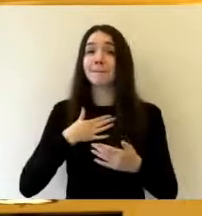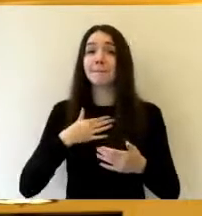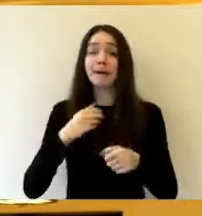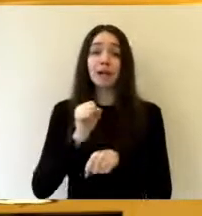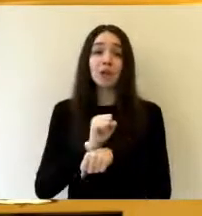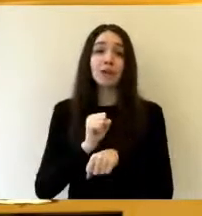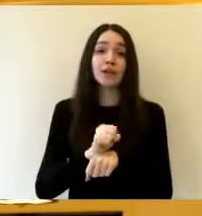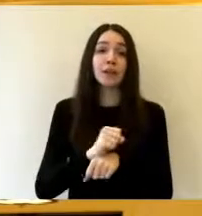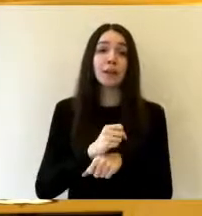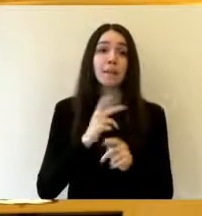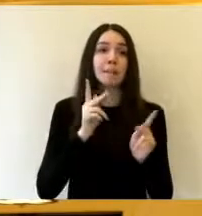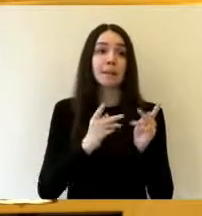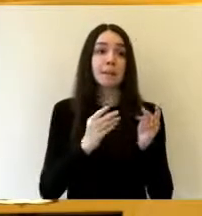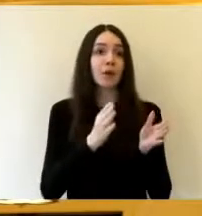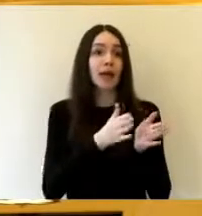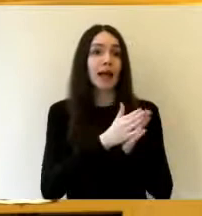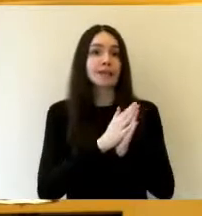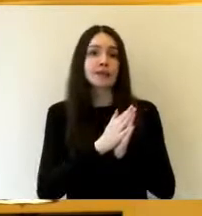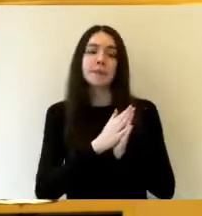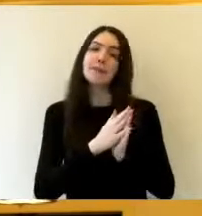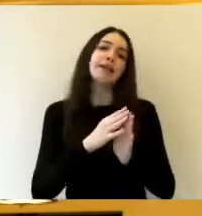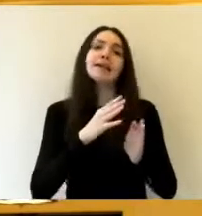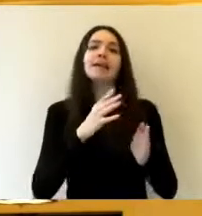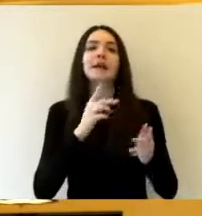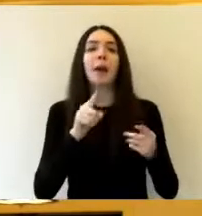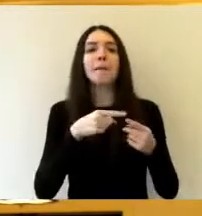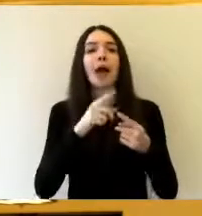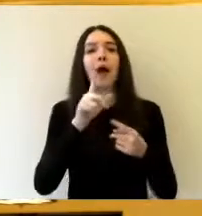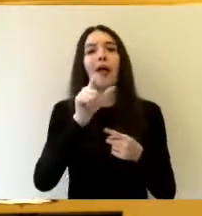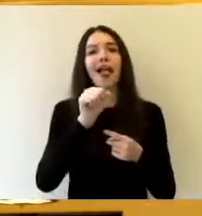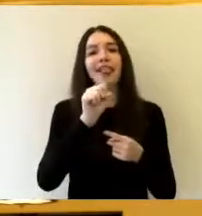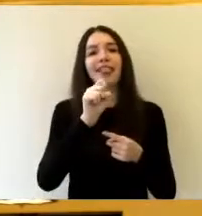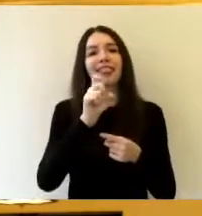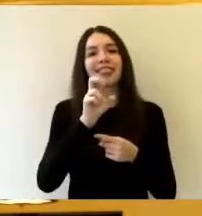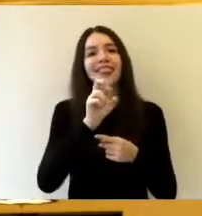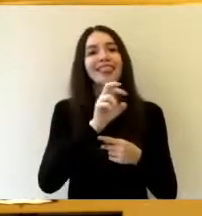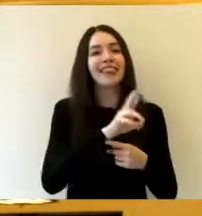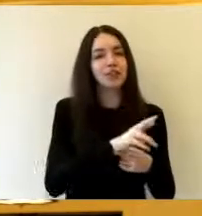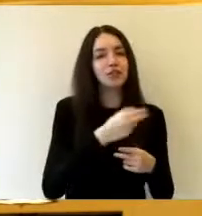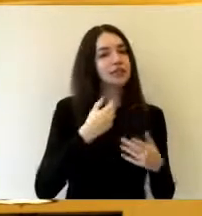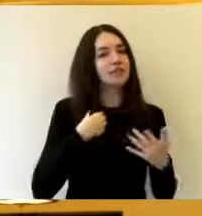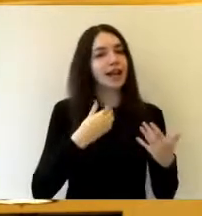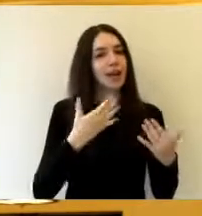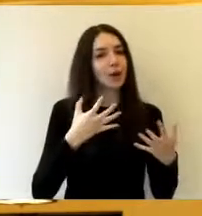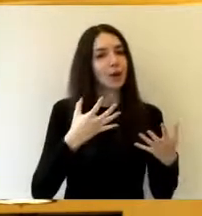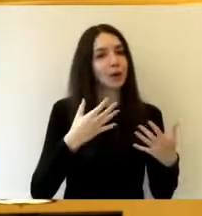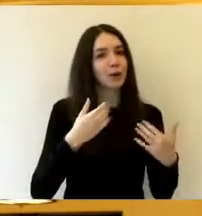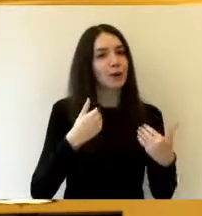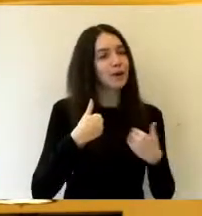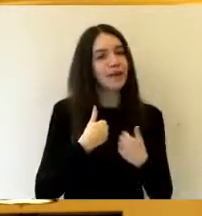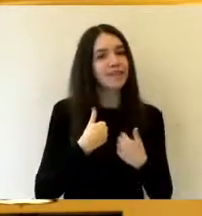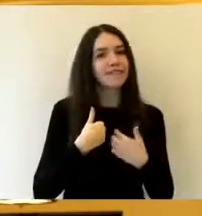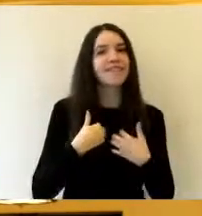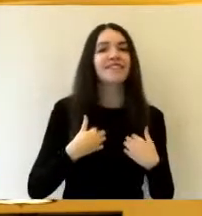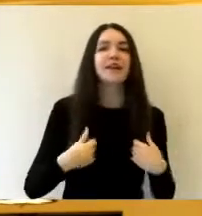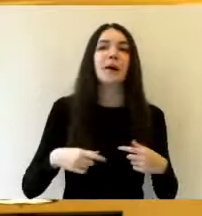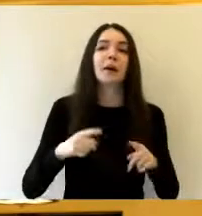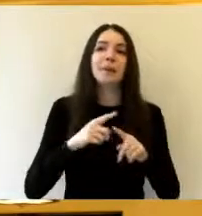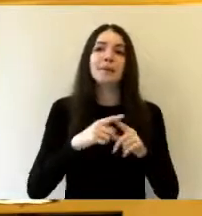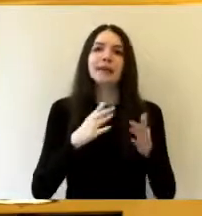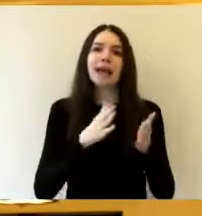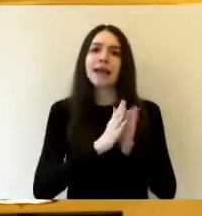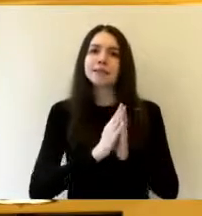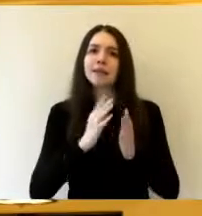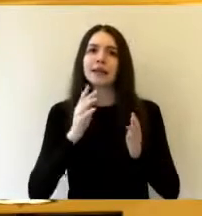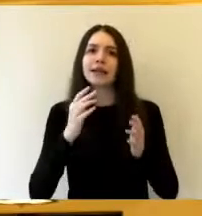done? That and lasers. People ask about lasers a lot. I don't have lasers. But I wonder why. You know,